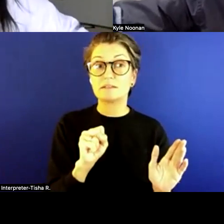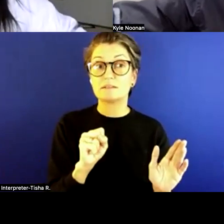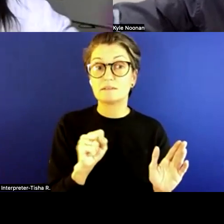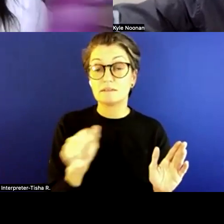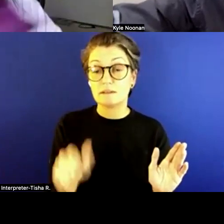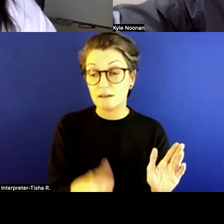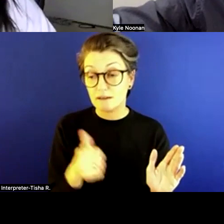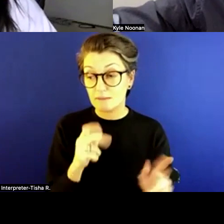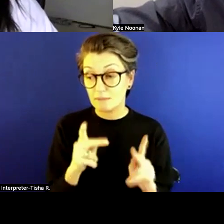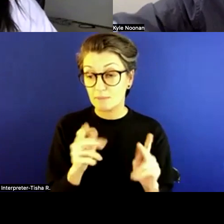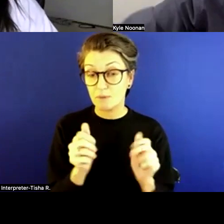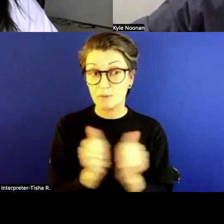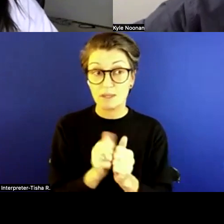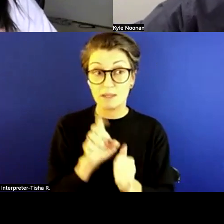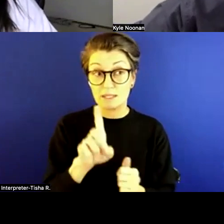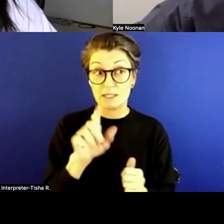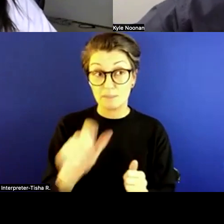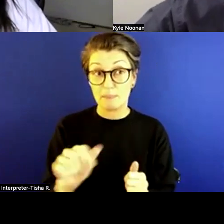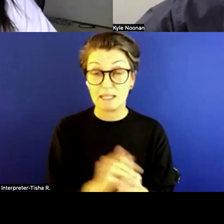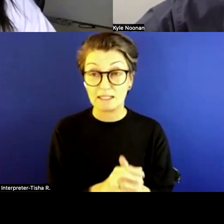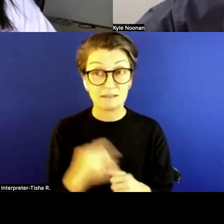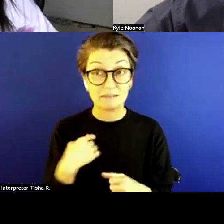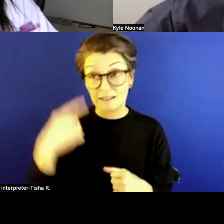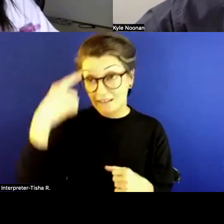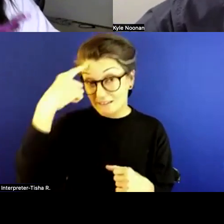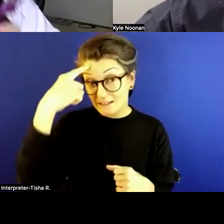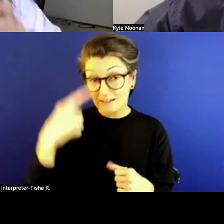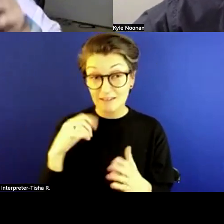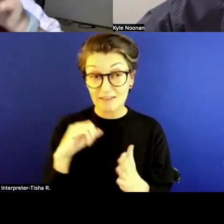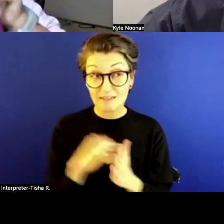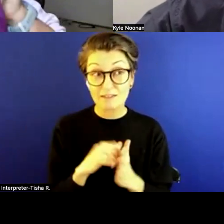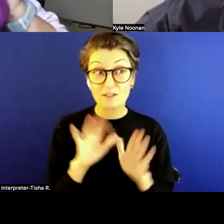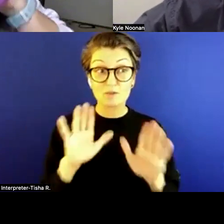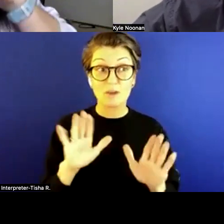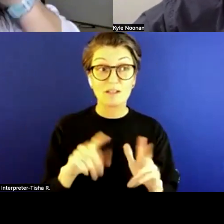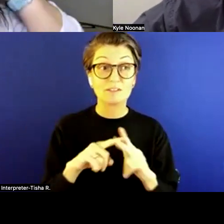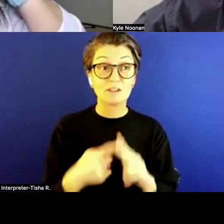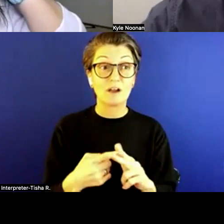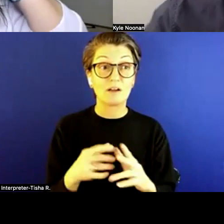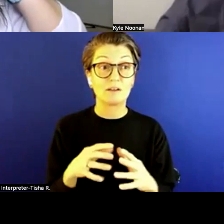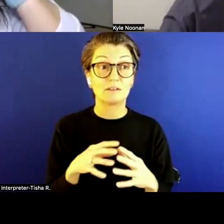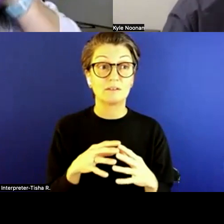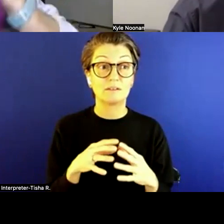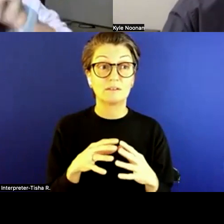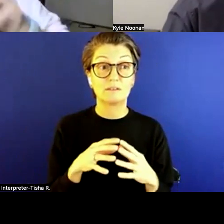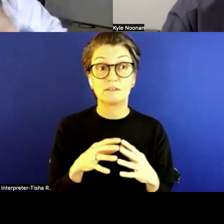people with disabilities, I think that's a great starting point at the very least.